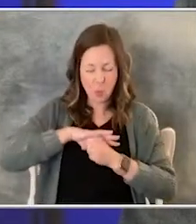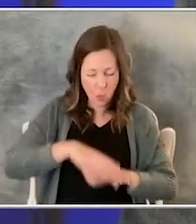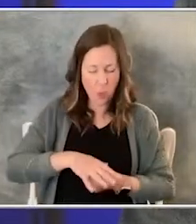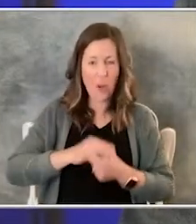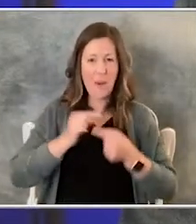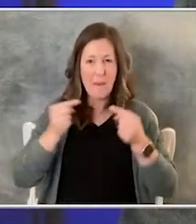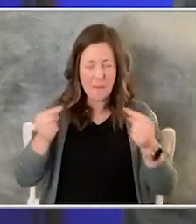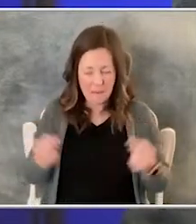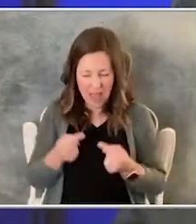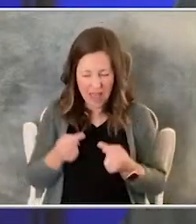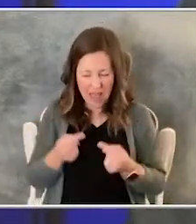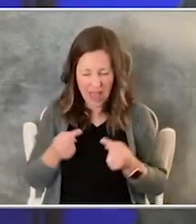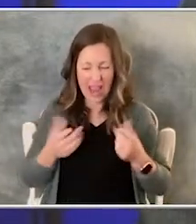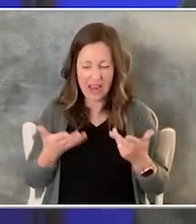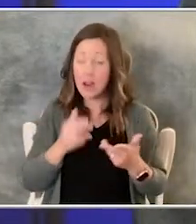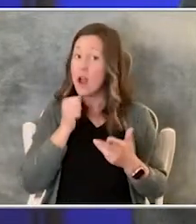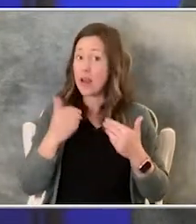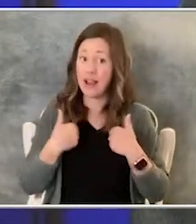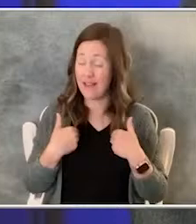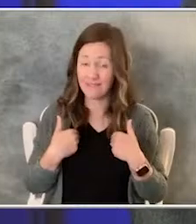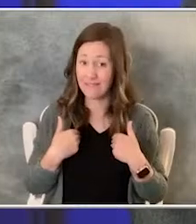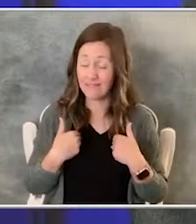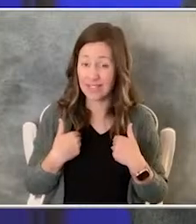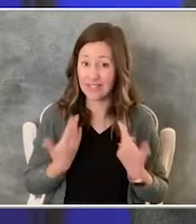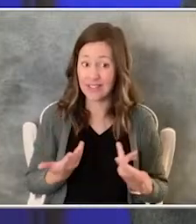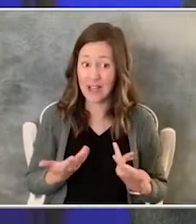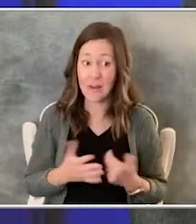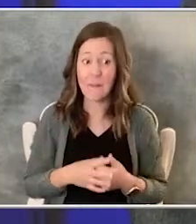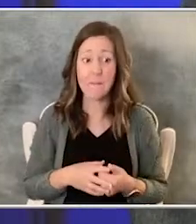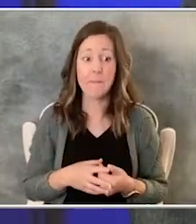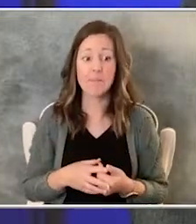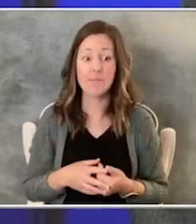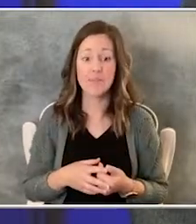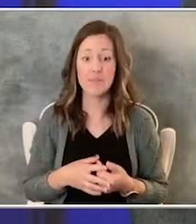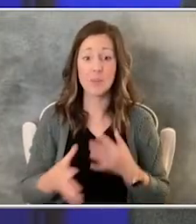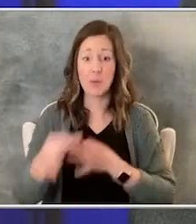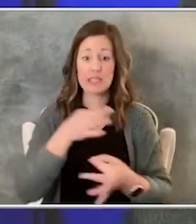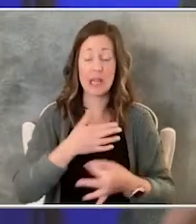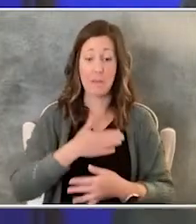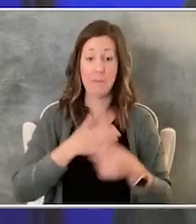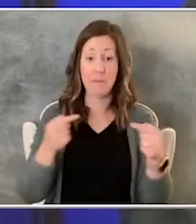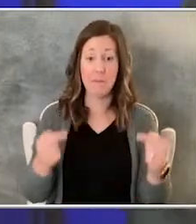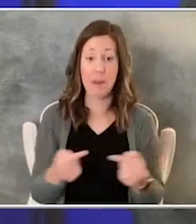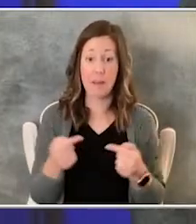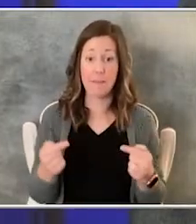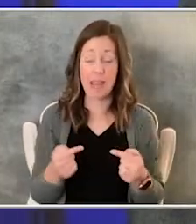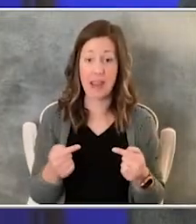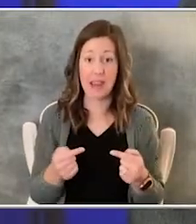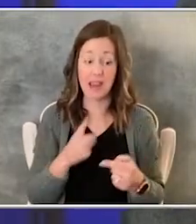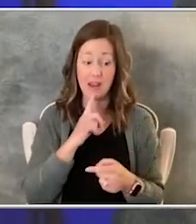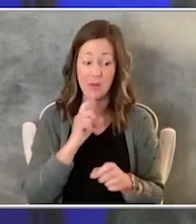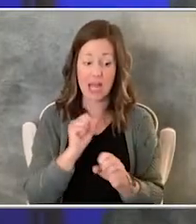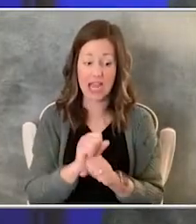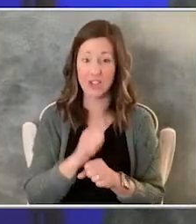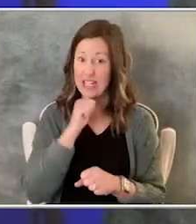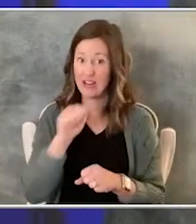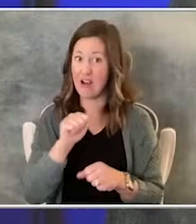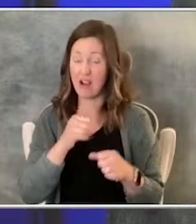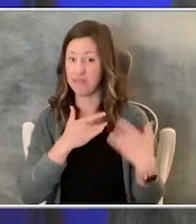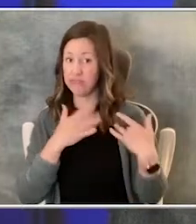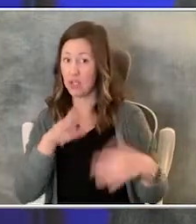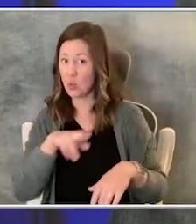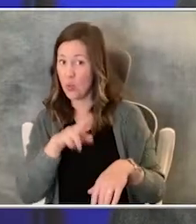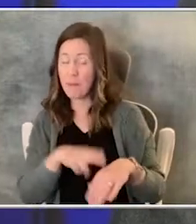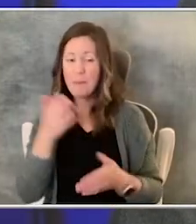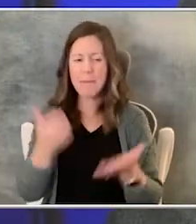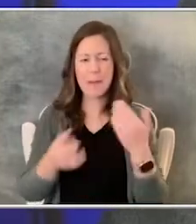Spady, because you were awake, Dr. Kennedy, for the whole heart procedure. Yeah. Why is that? Because